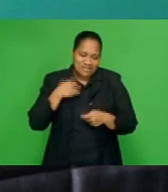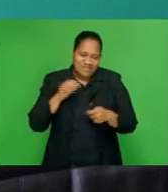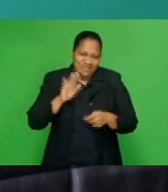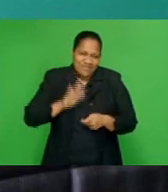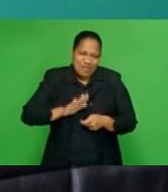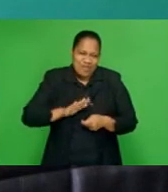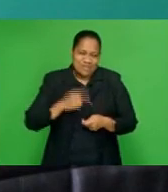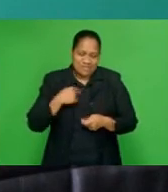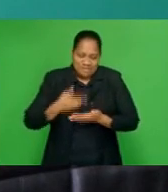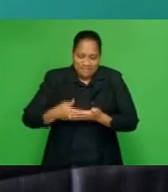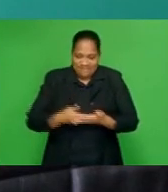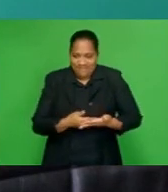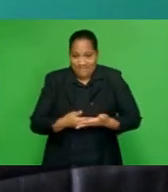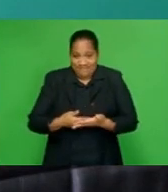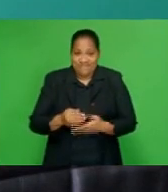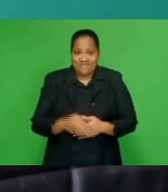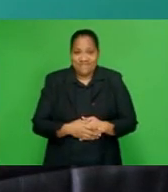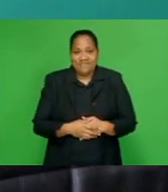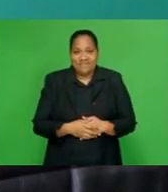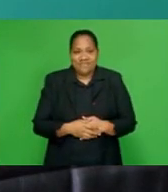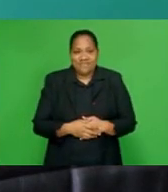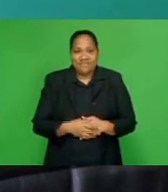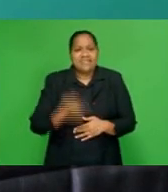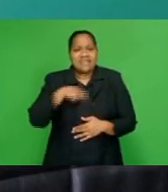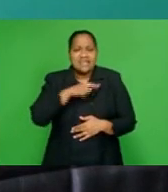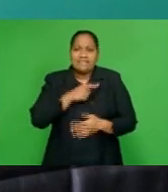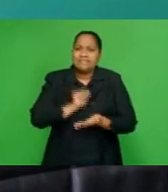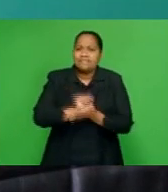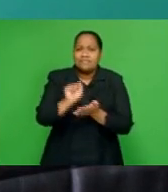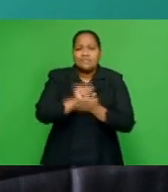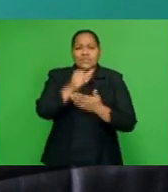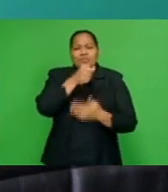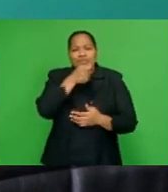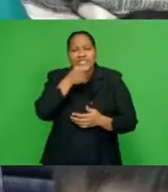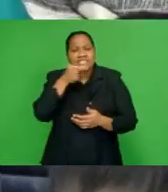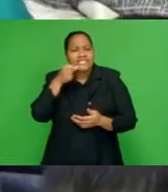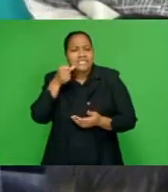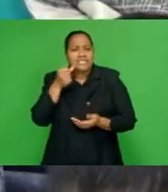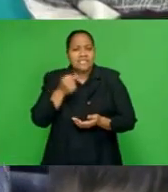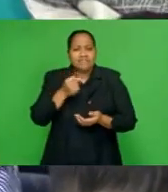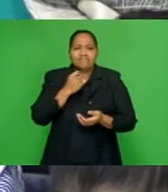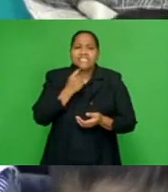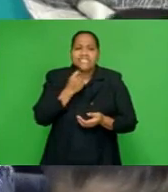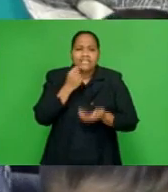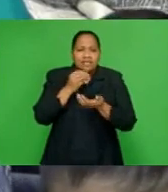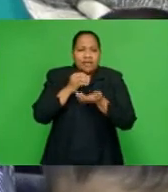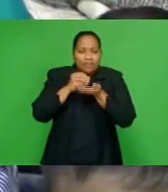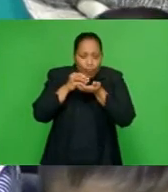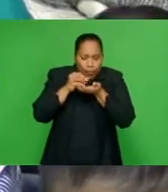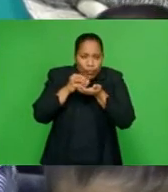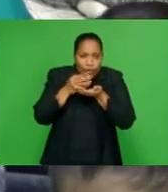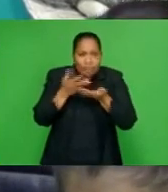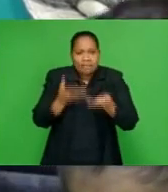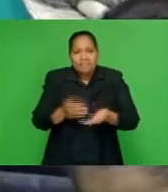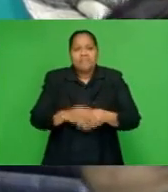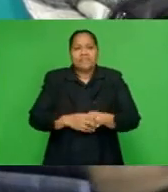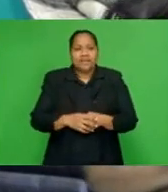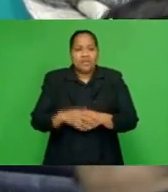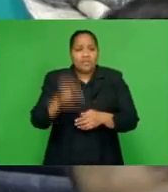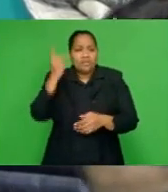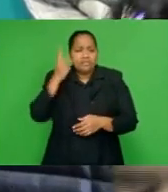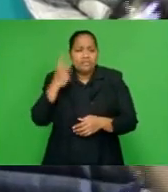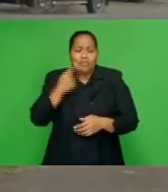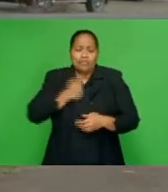and we used to sell sweets, bean, peanut. With his parents struggling to make ends